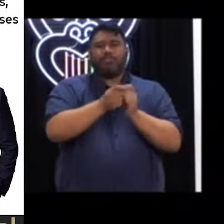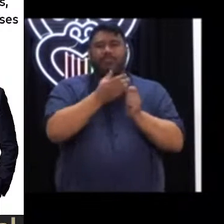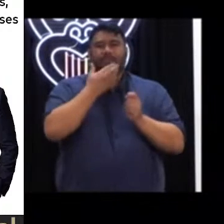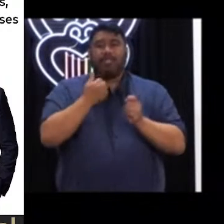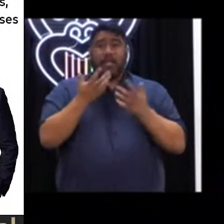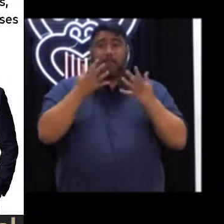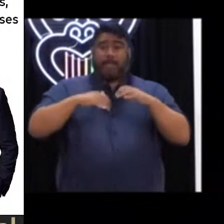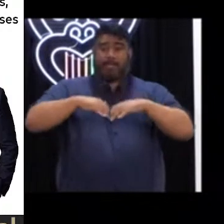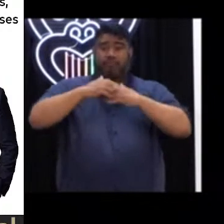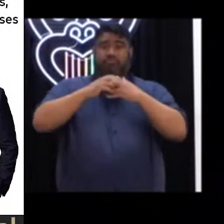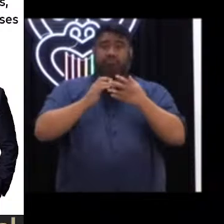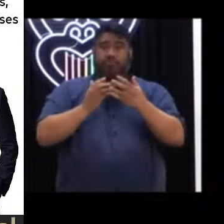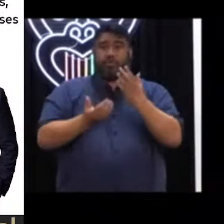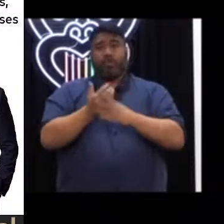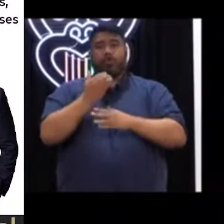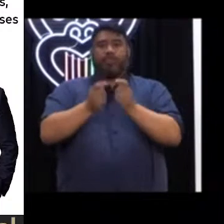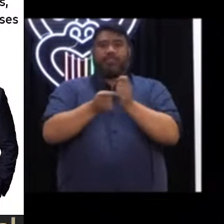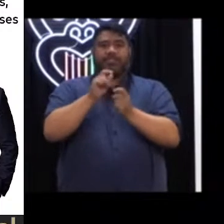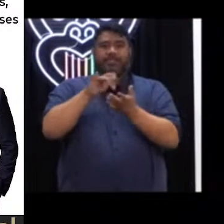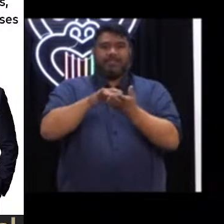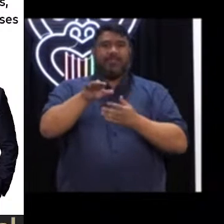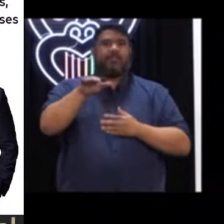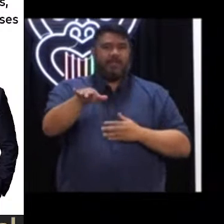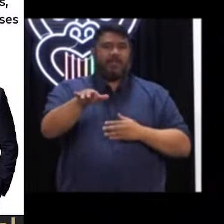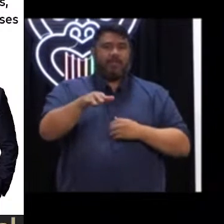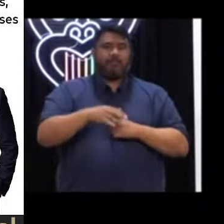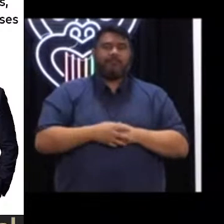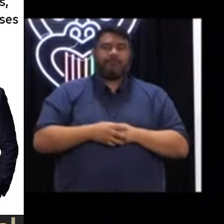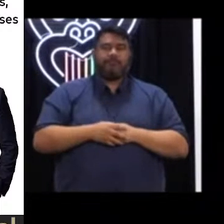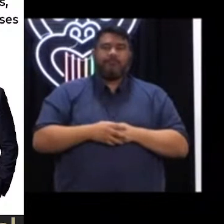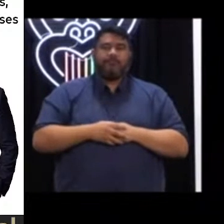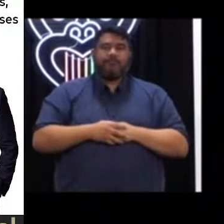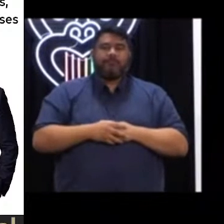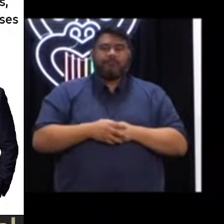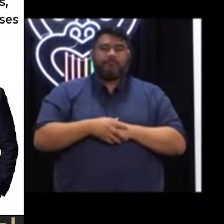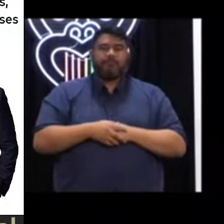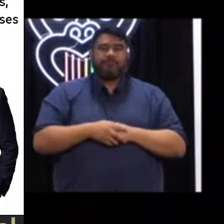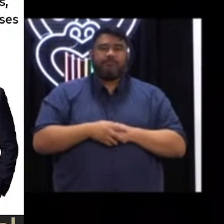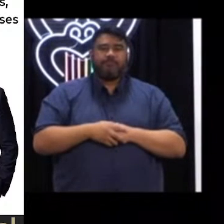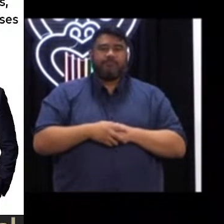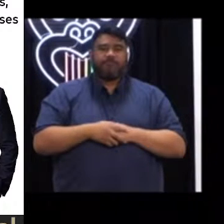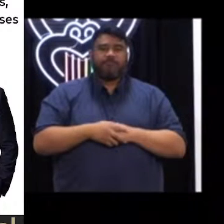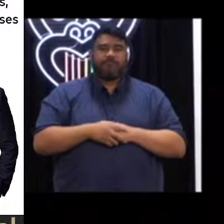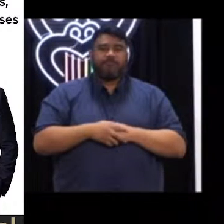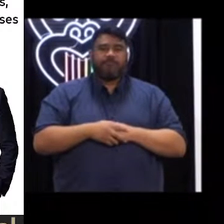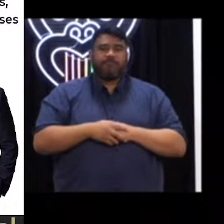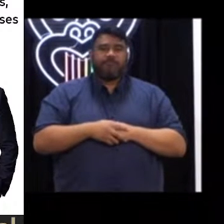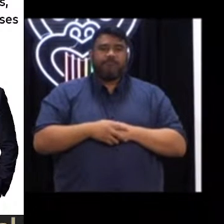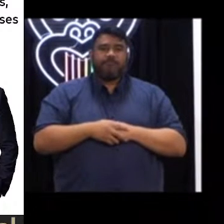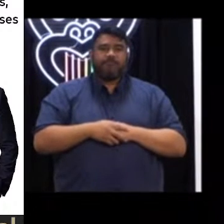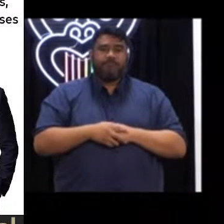sure there is sufficient capacity today. There have been no other unexpected detections in